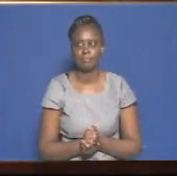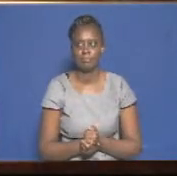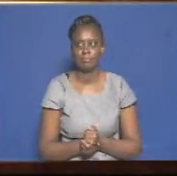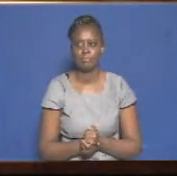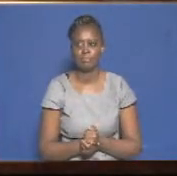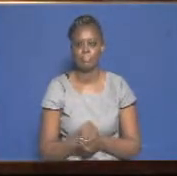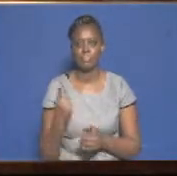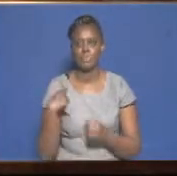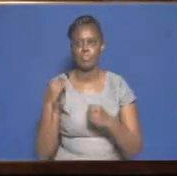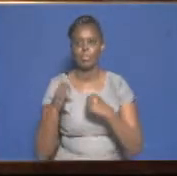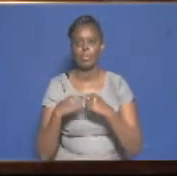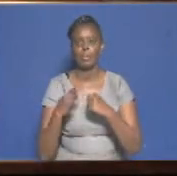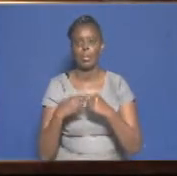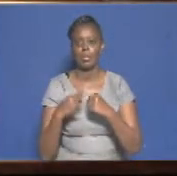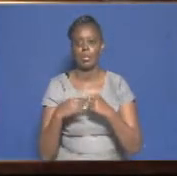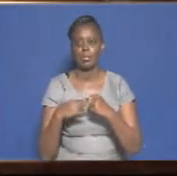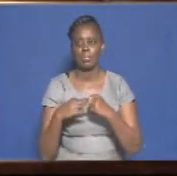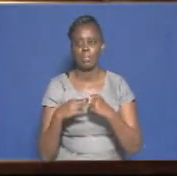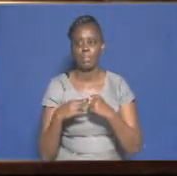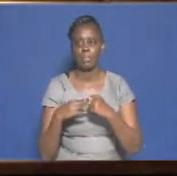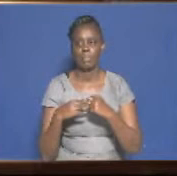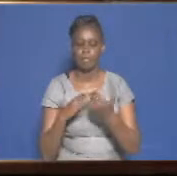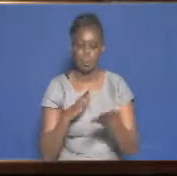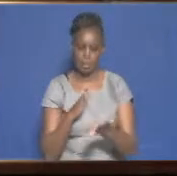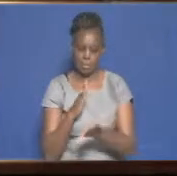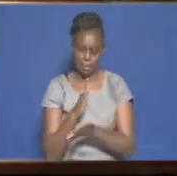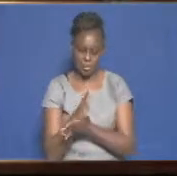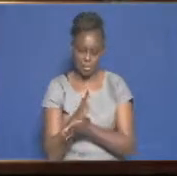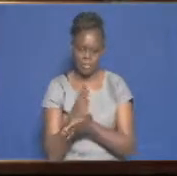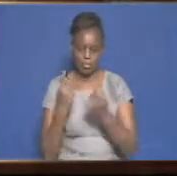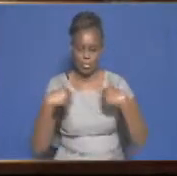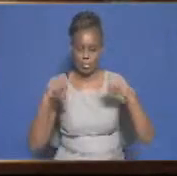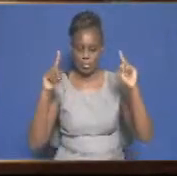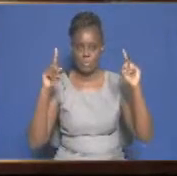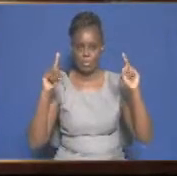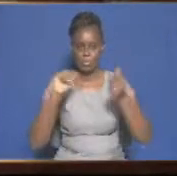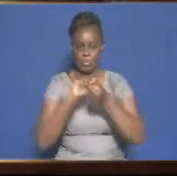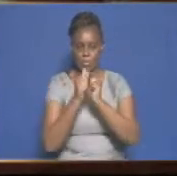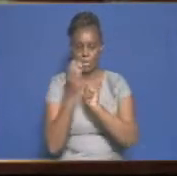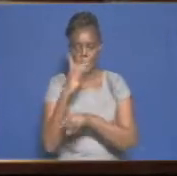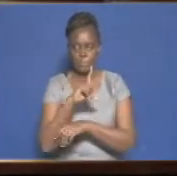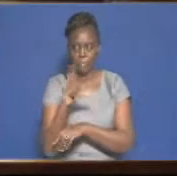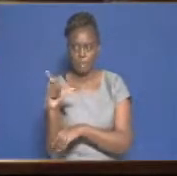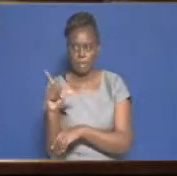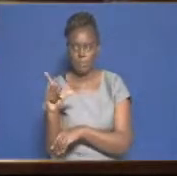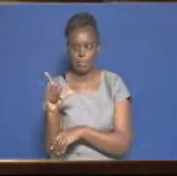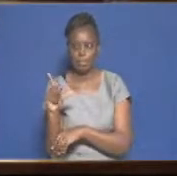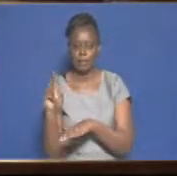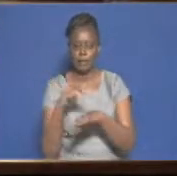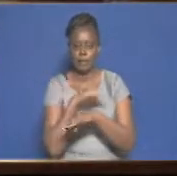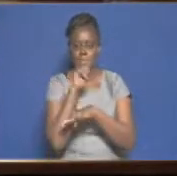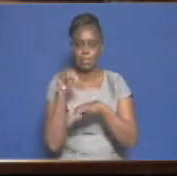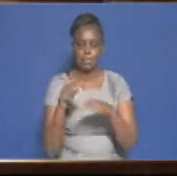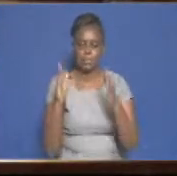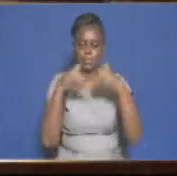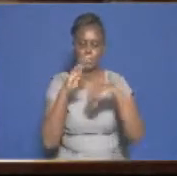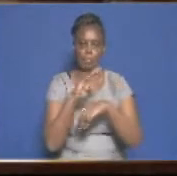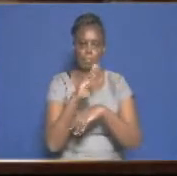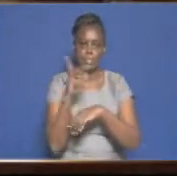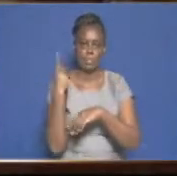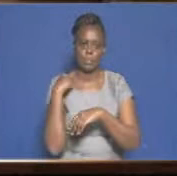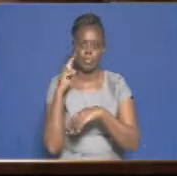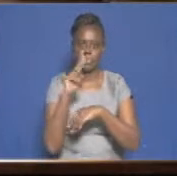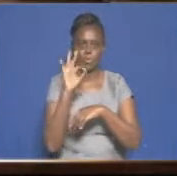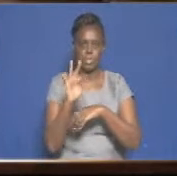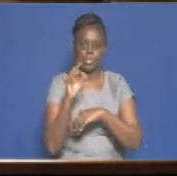Order number 8, the Trustees Perpetual Succession Amendment Bill, National Assembly Bill number 23